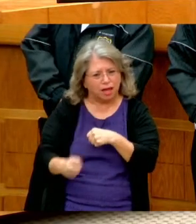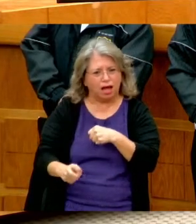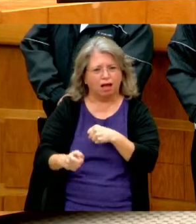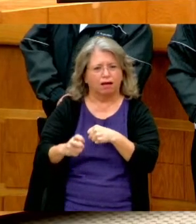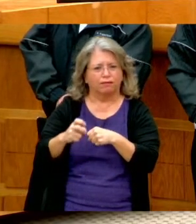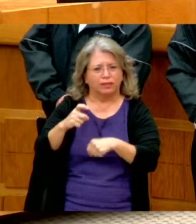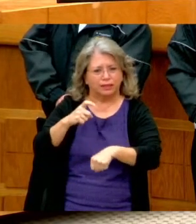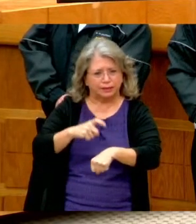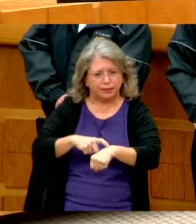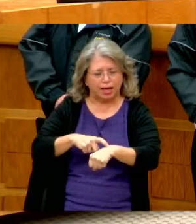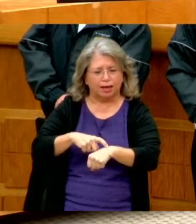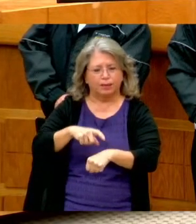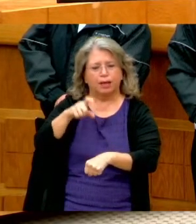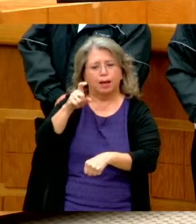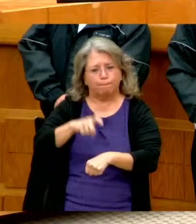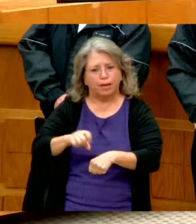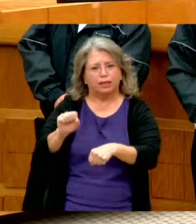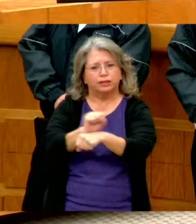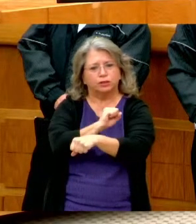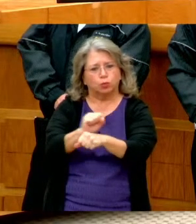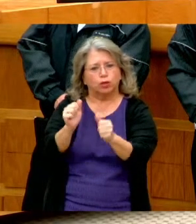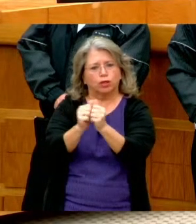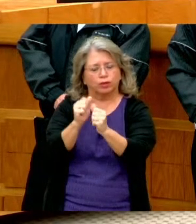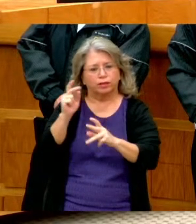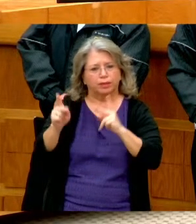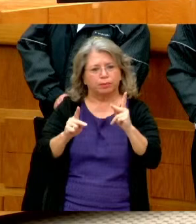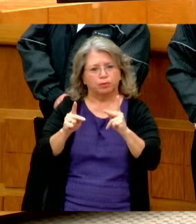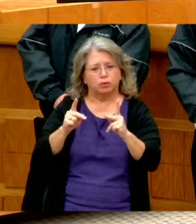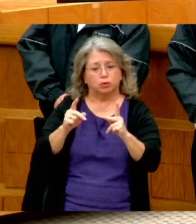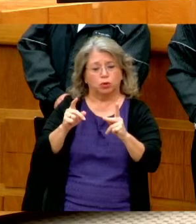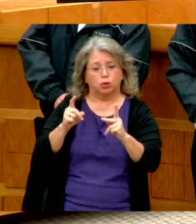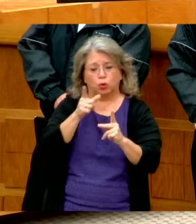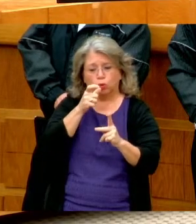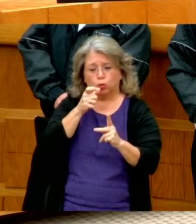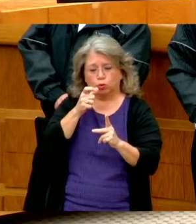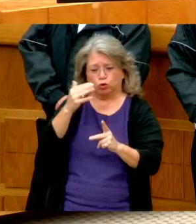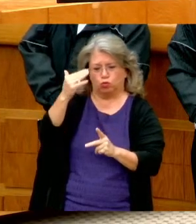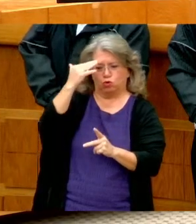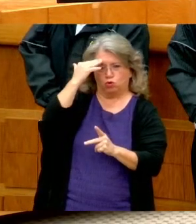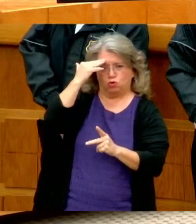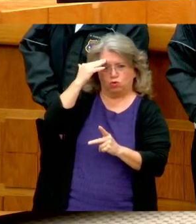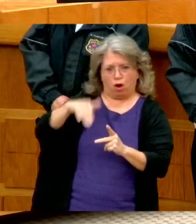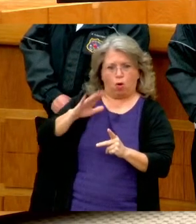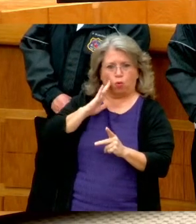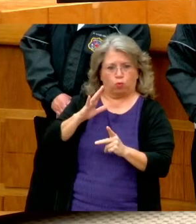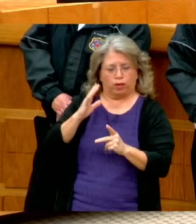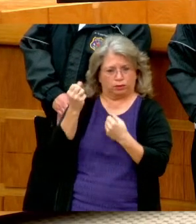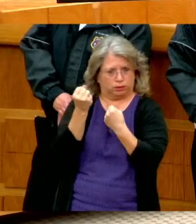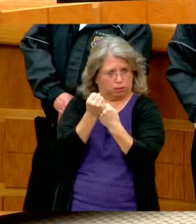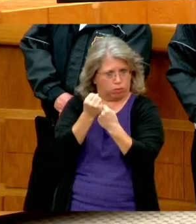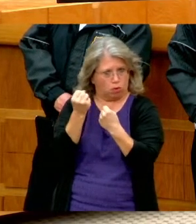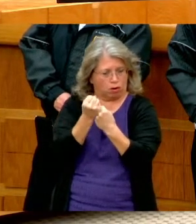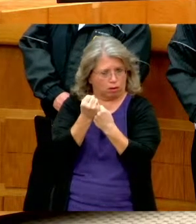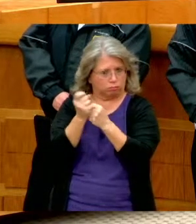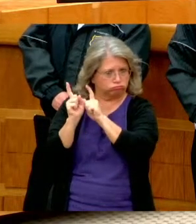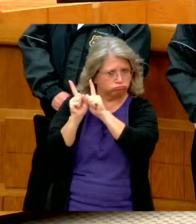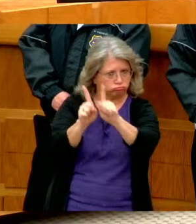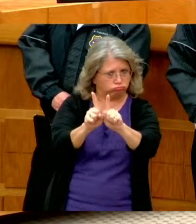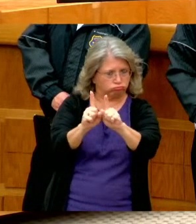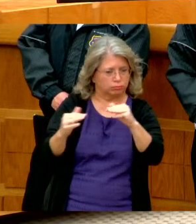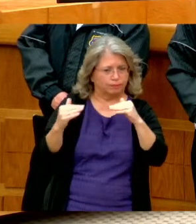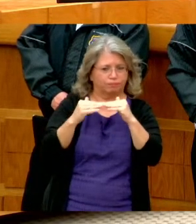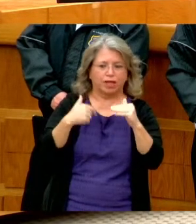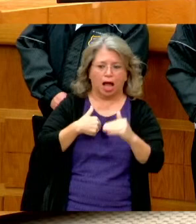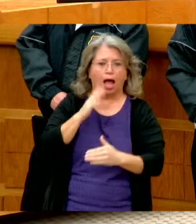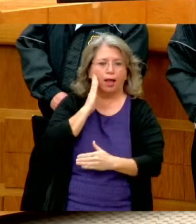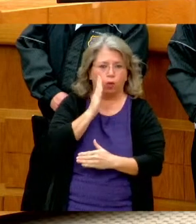got to work with people that you can know will stand by your side. And I will, because you would want me to.